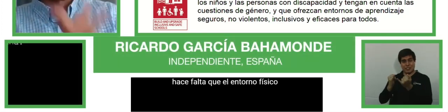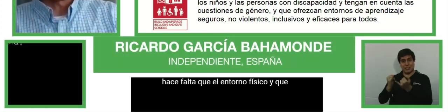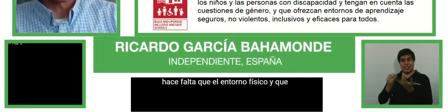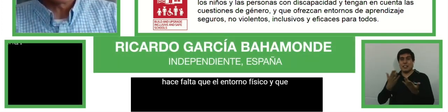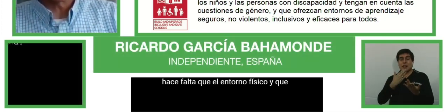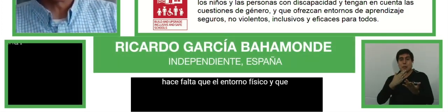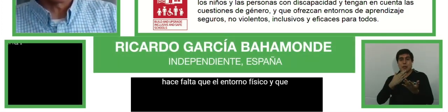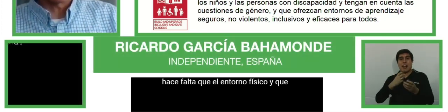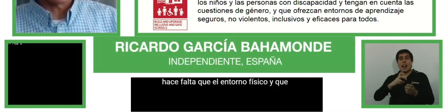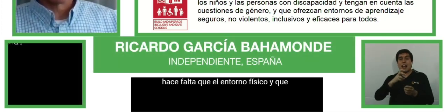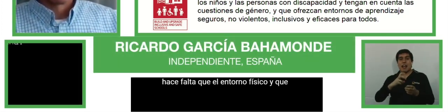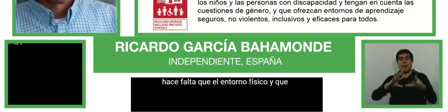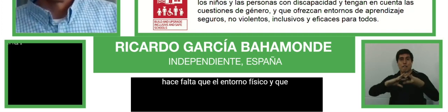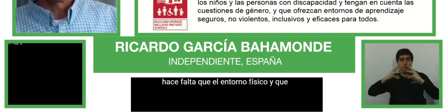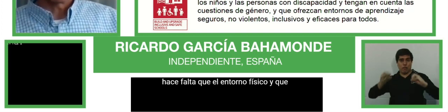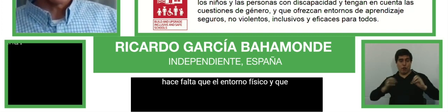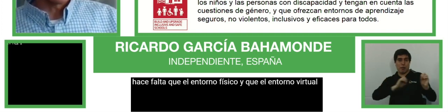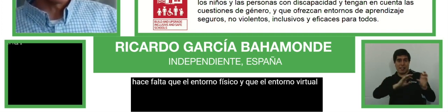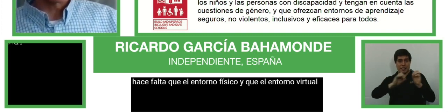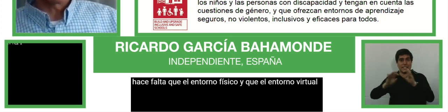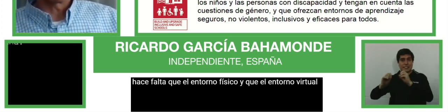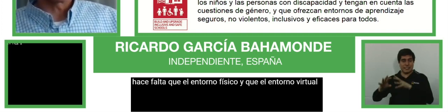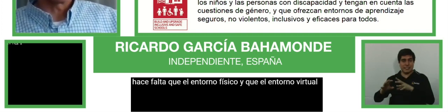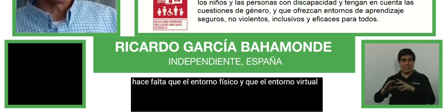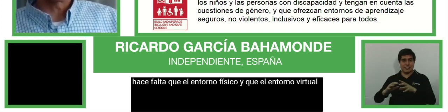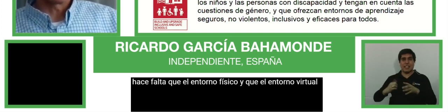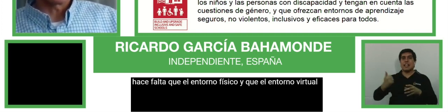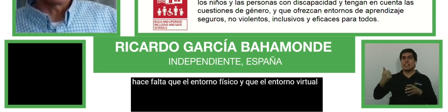the students are also